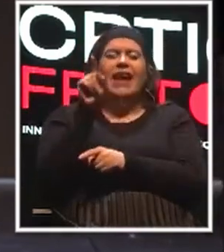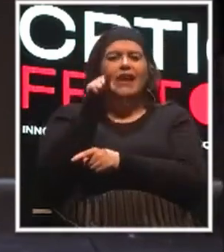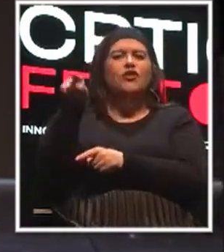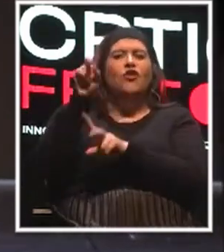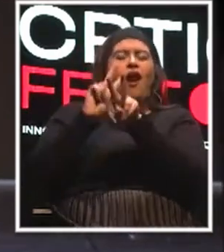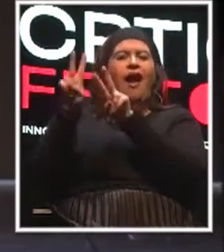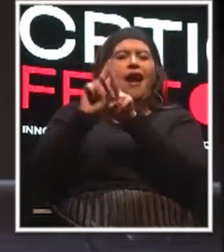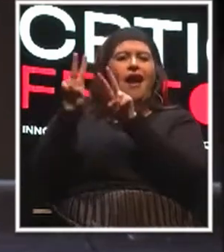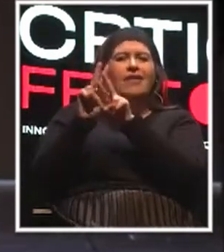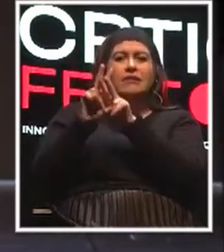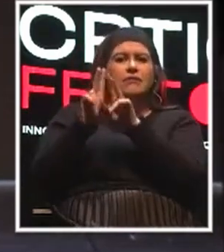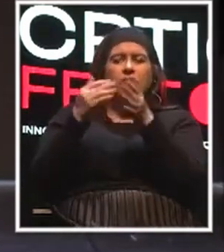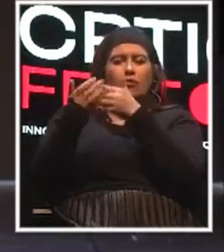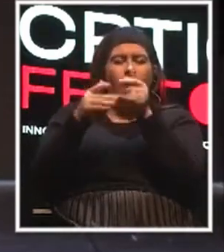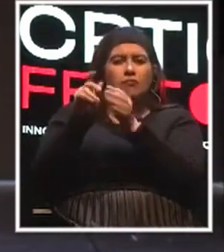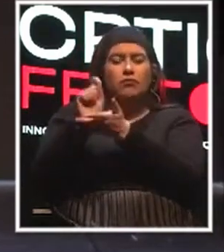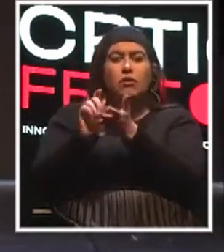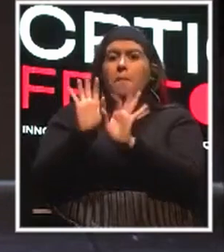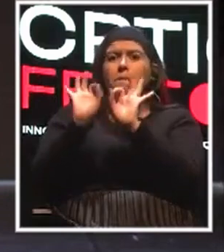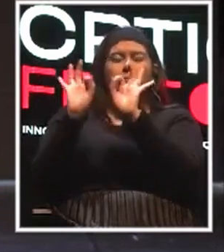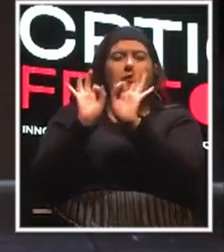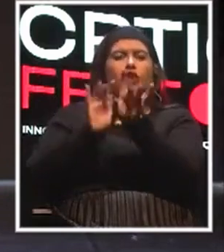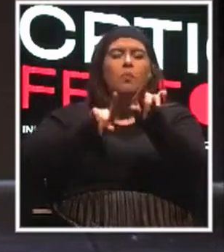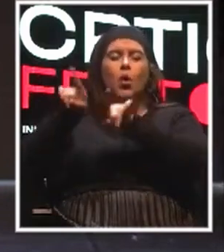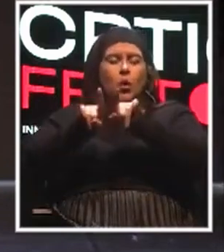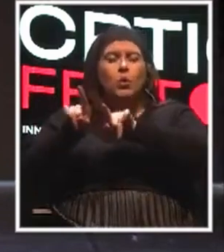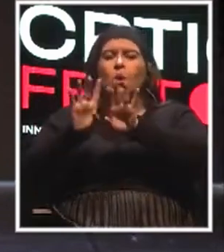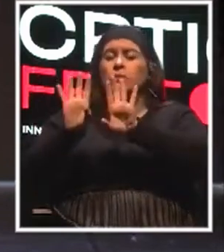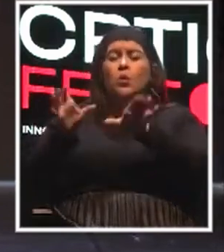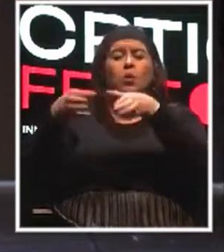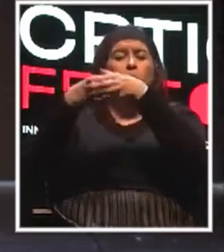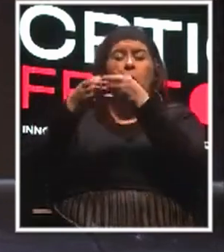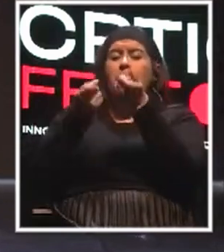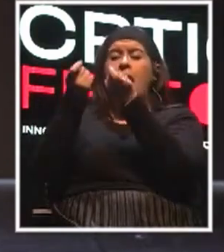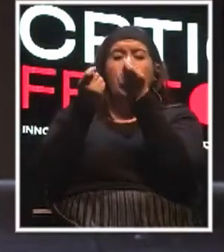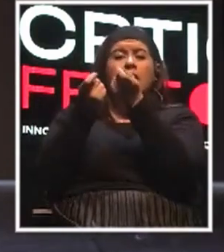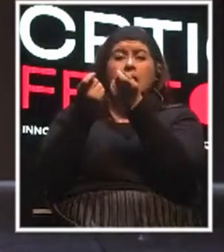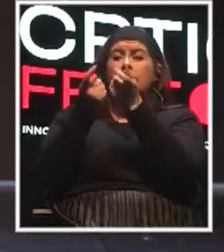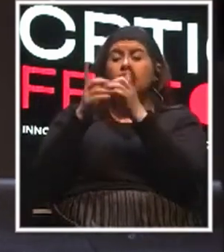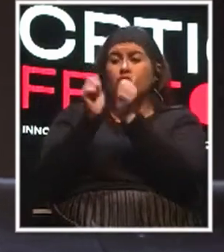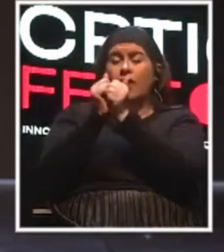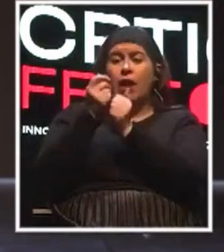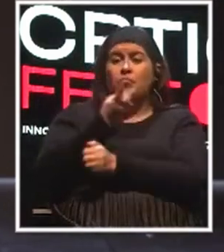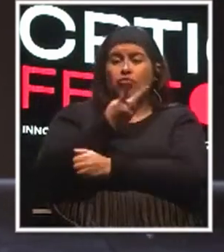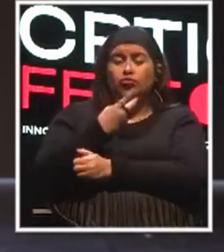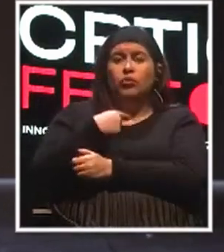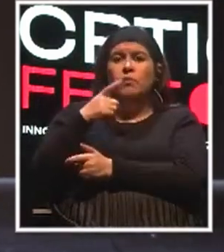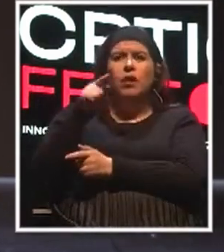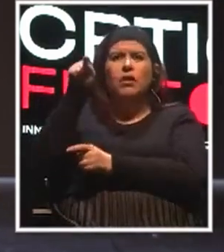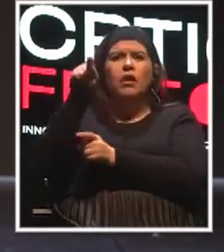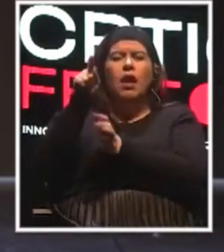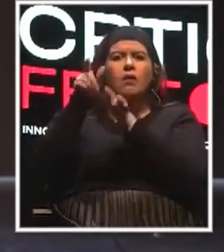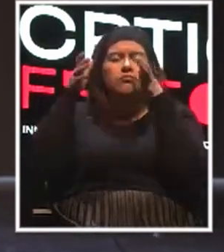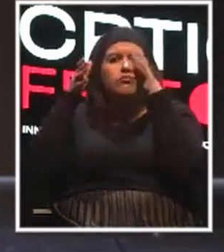and great producers, and they were also in our marketing group. They were our colleagues. They had a monopoly on all the content